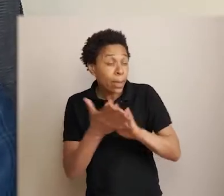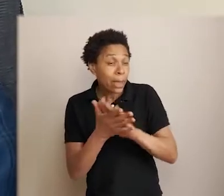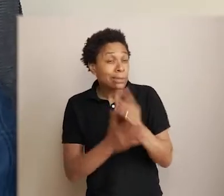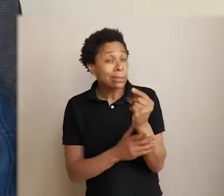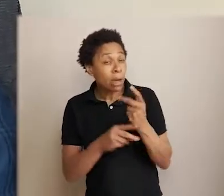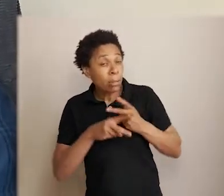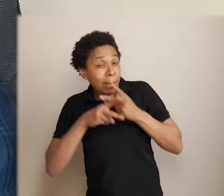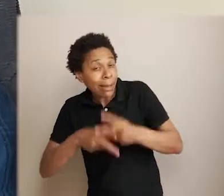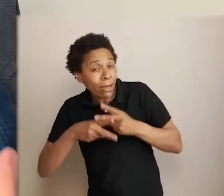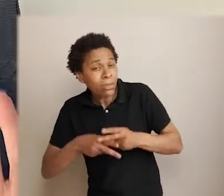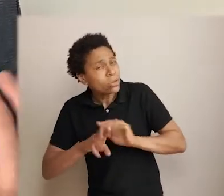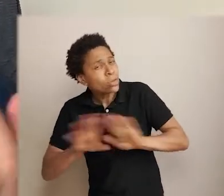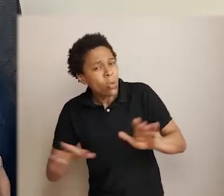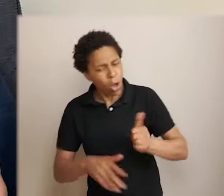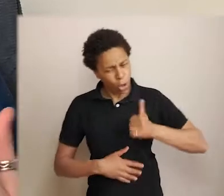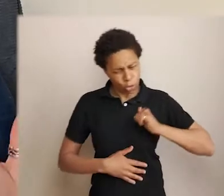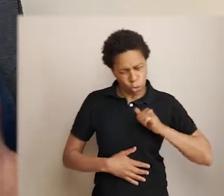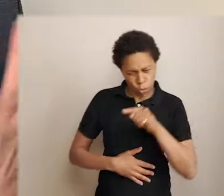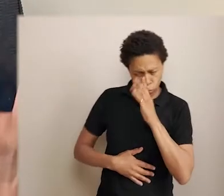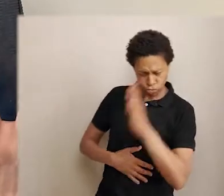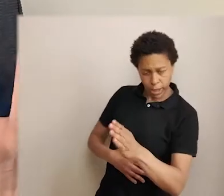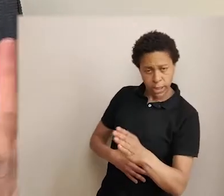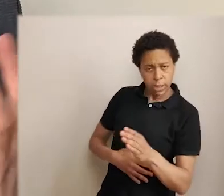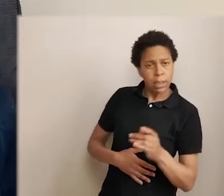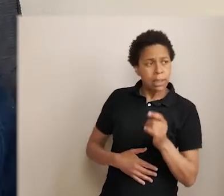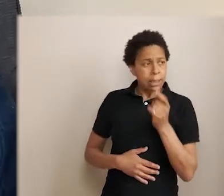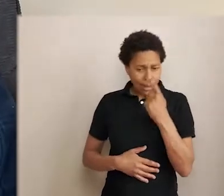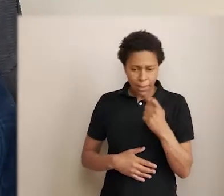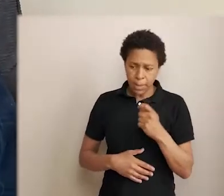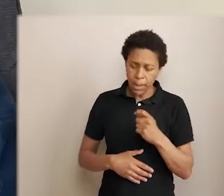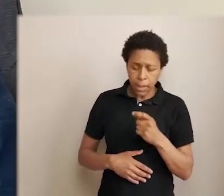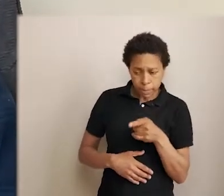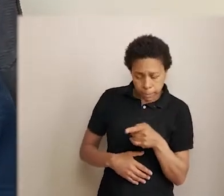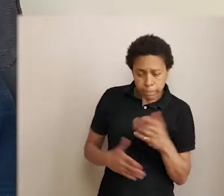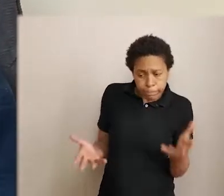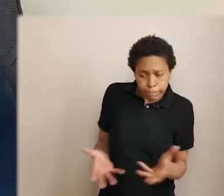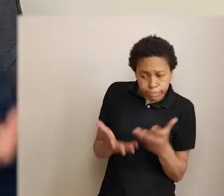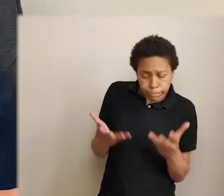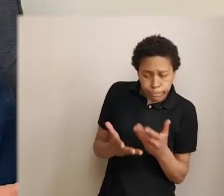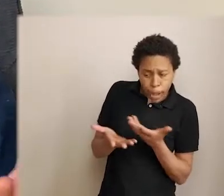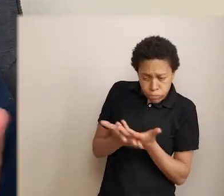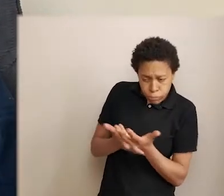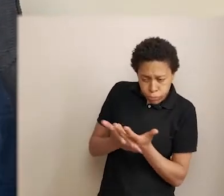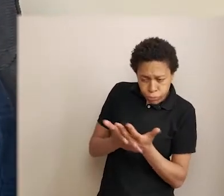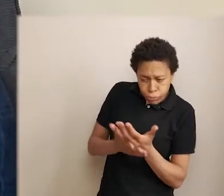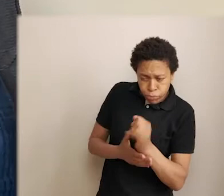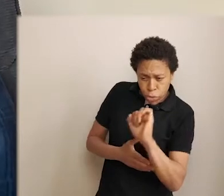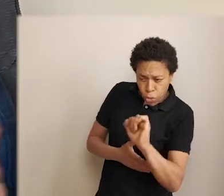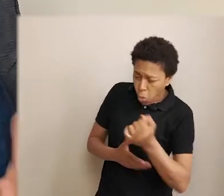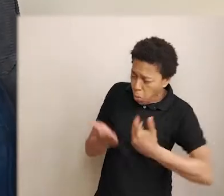assumptions about a person's sexuality and be proactive in encouraging LGBT people to talk about their